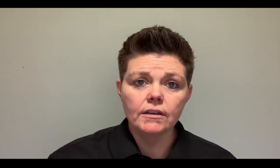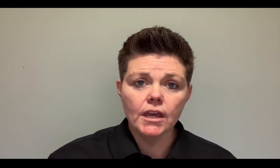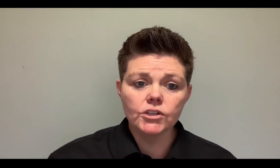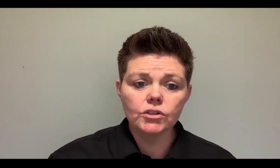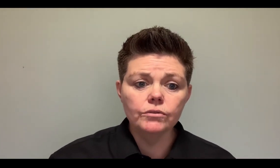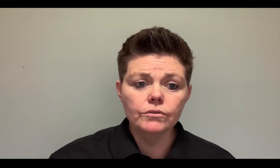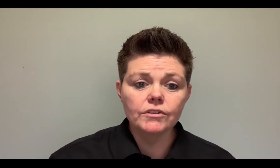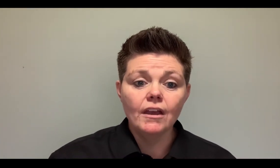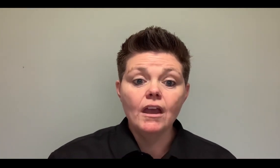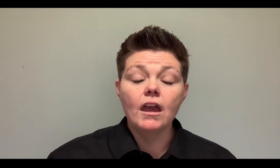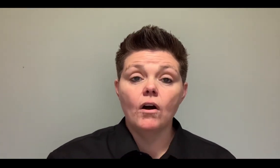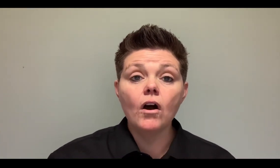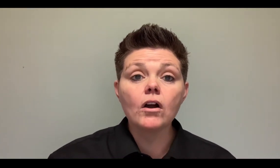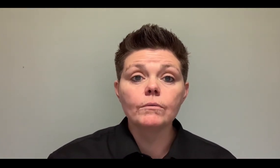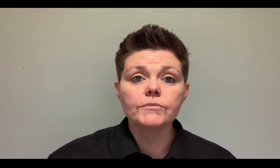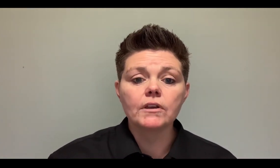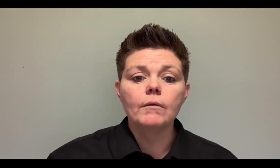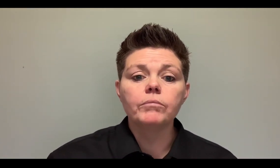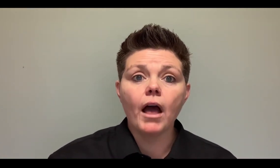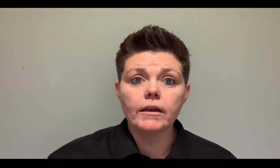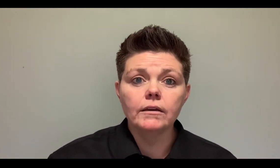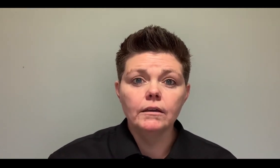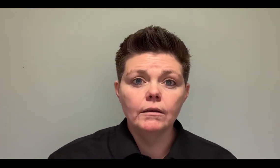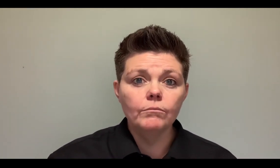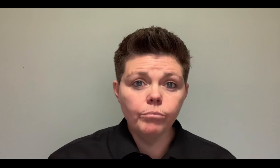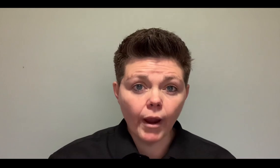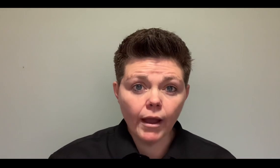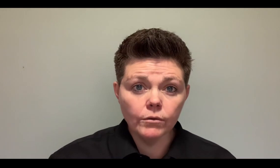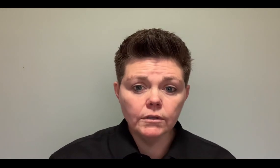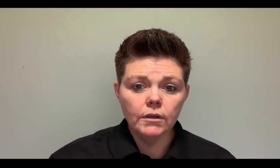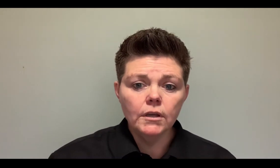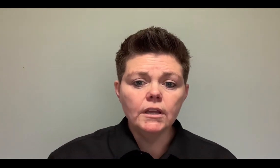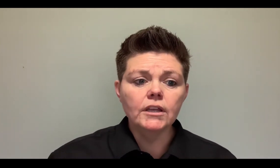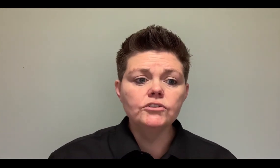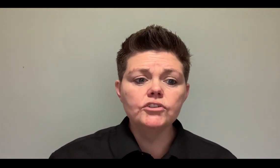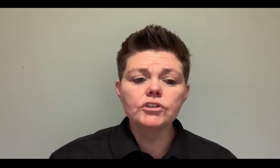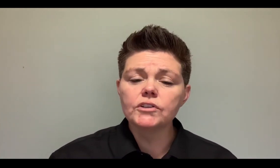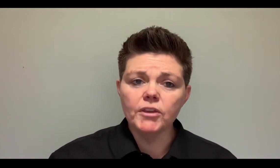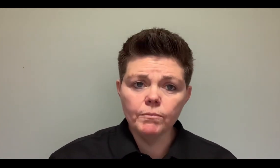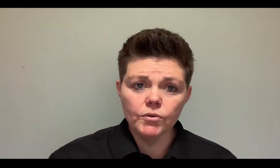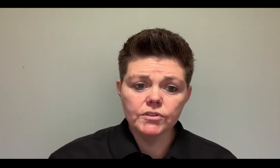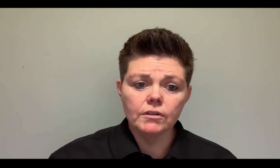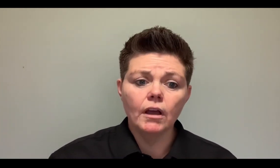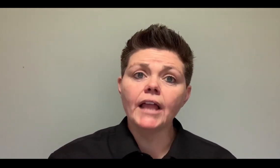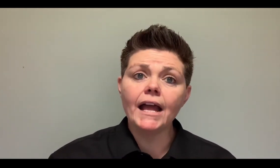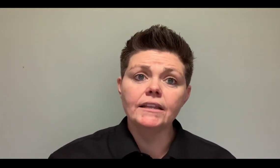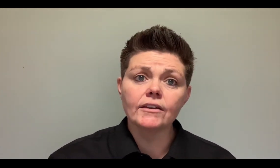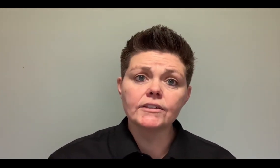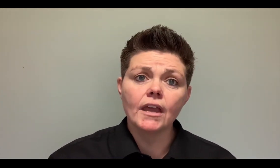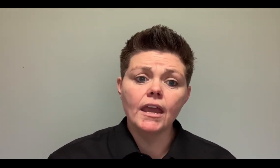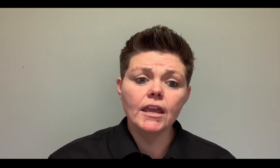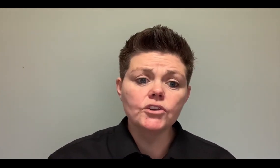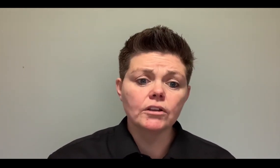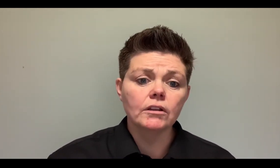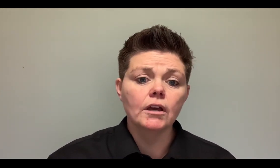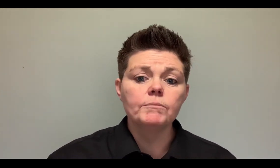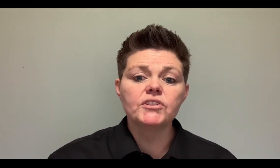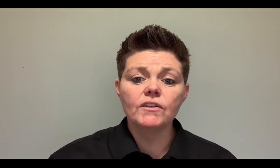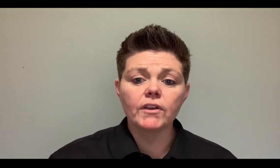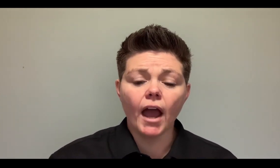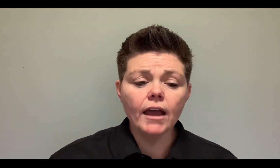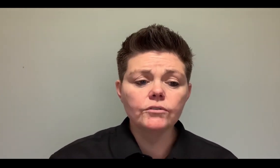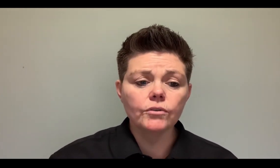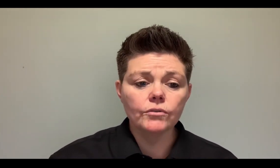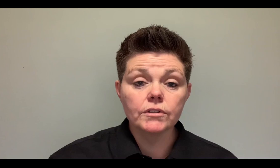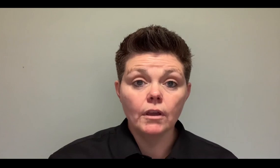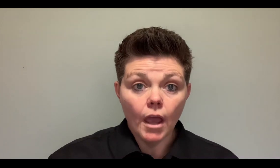neglects, excludes, and harms Black, Brown, Indigenous peoples, Latinx, Asian,